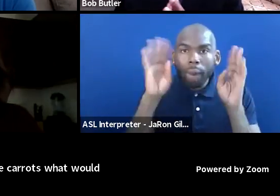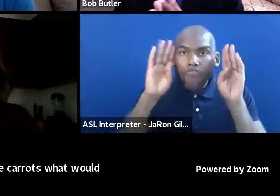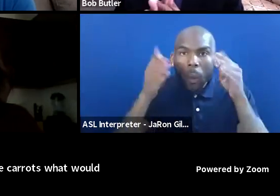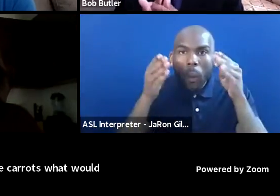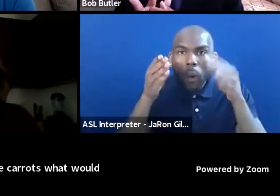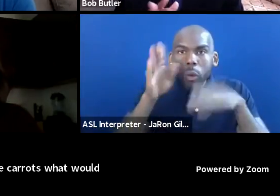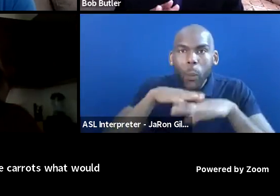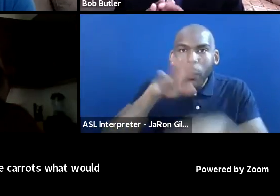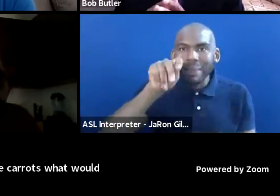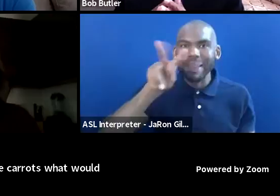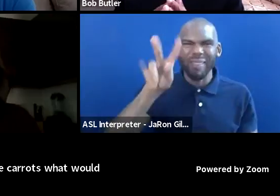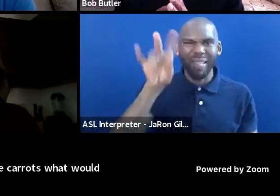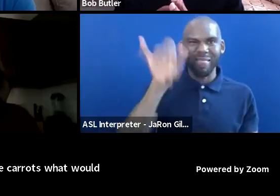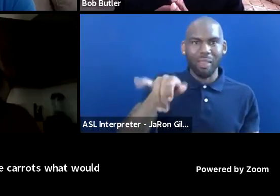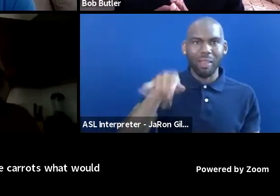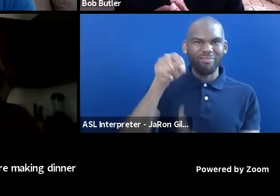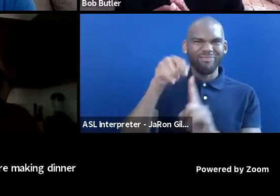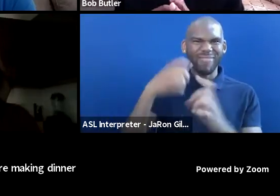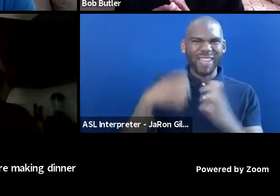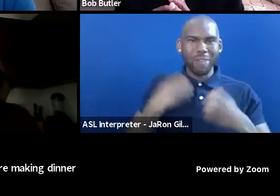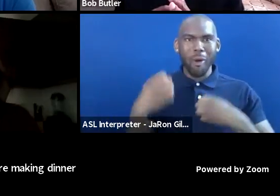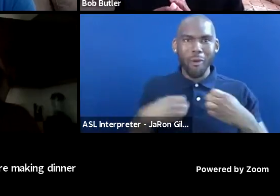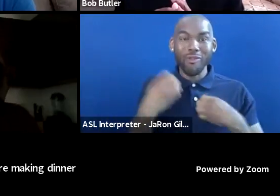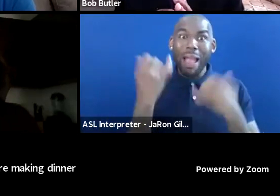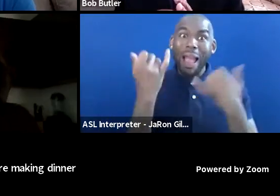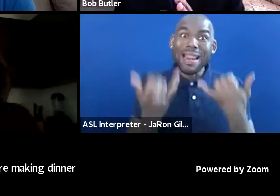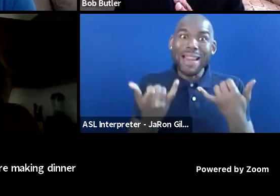emotion. Now it's like, what's going to get them off their